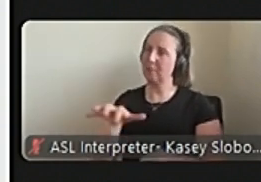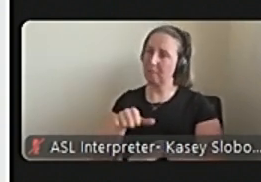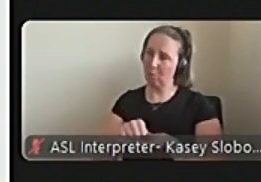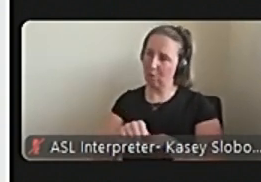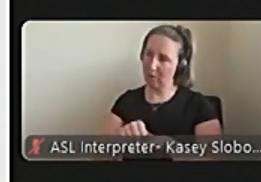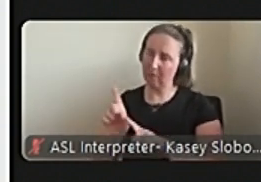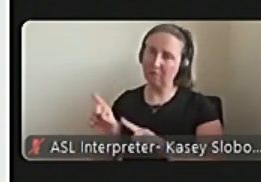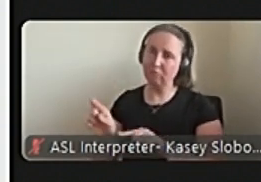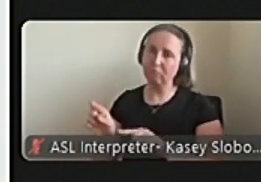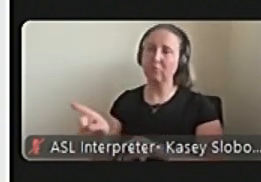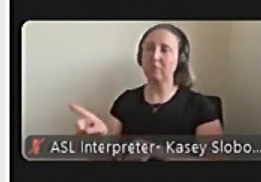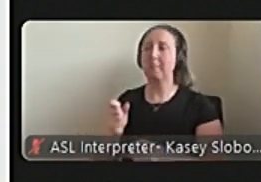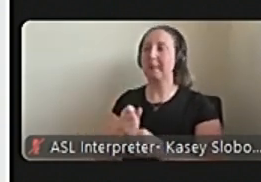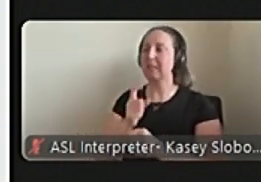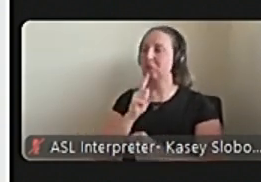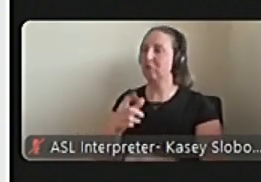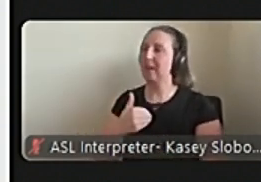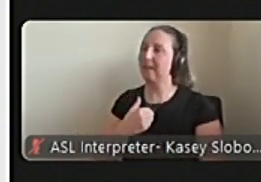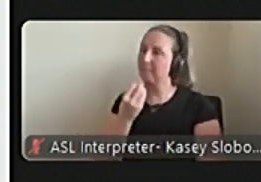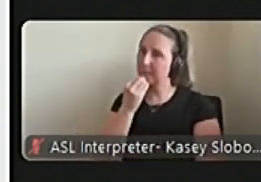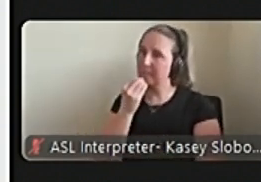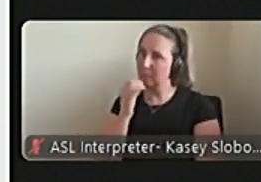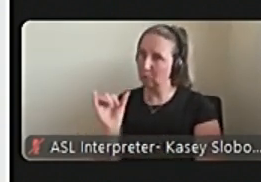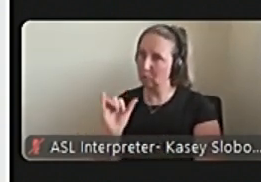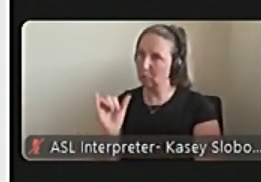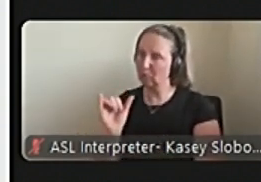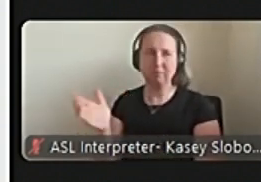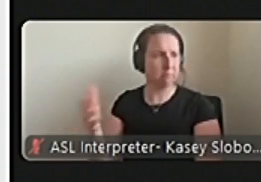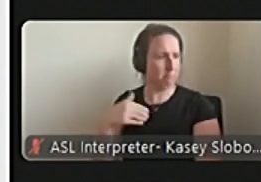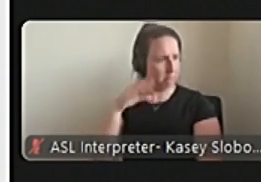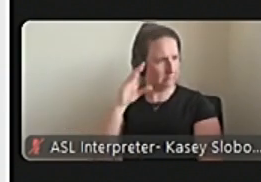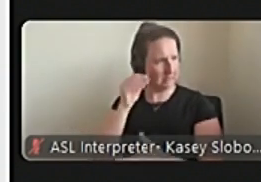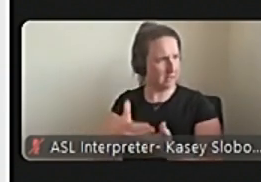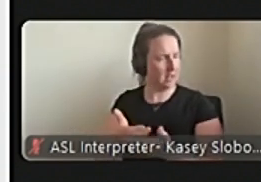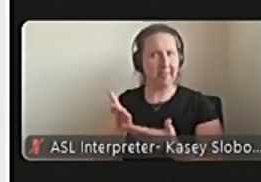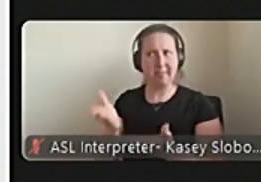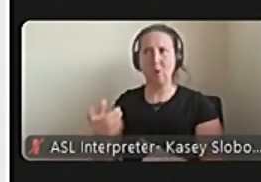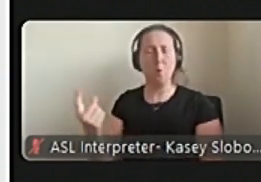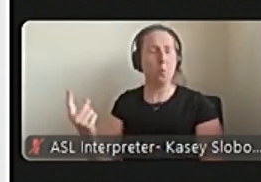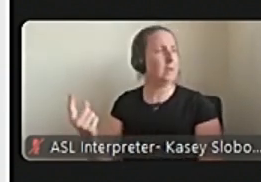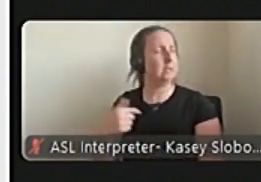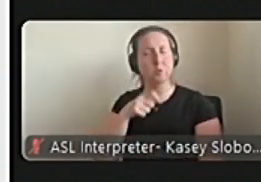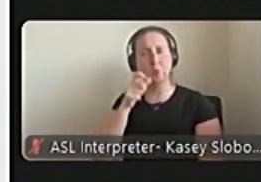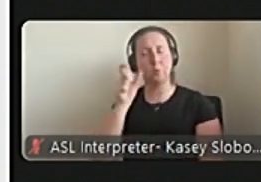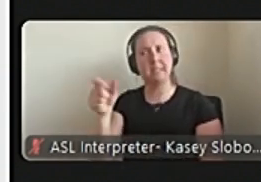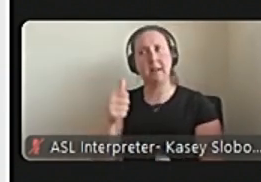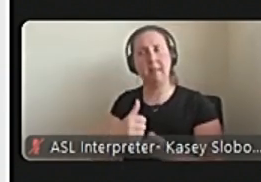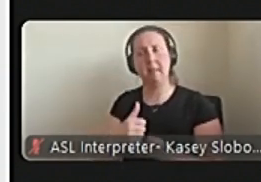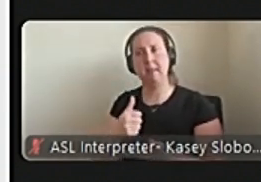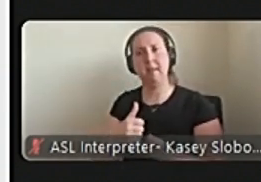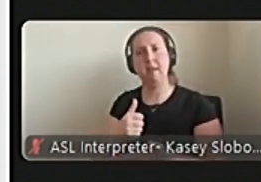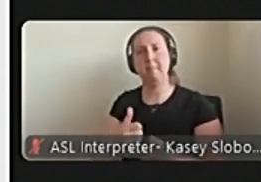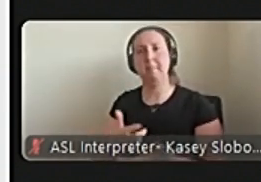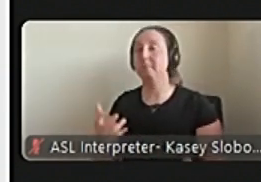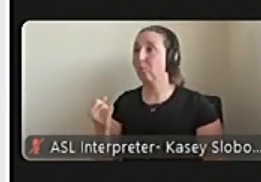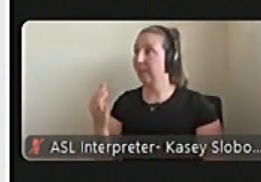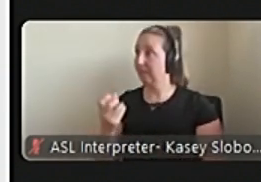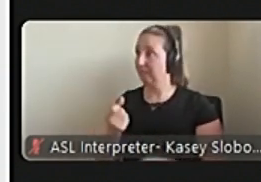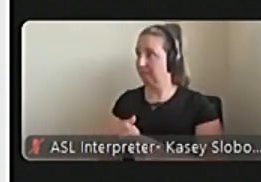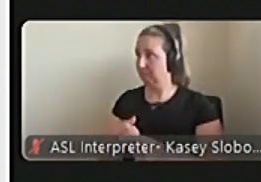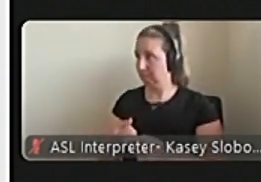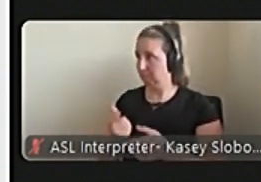meals. Well, he'll always be there, and I won't need that help. But when you do need that help, what will it look